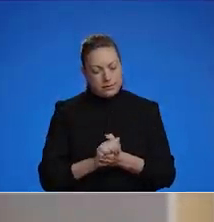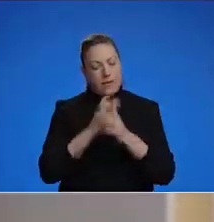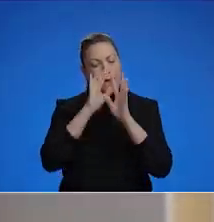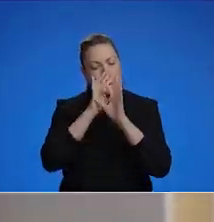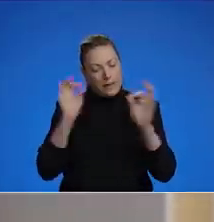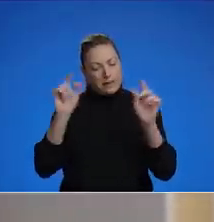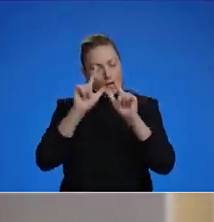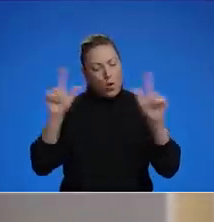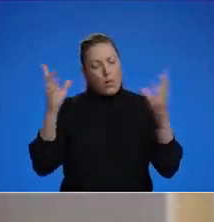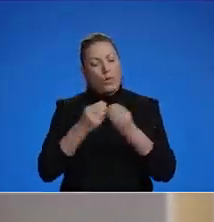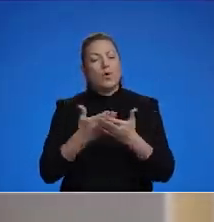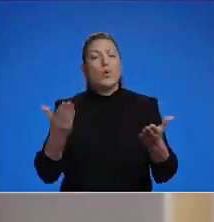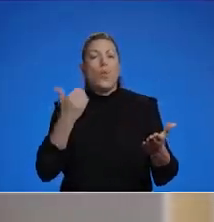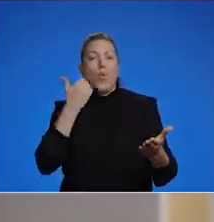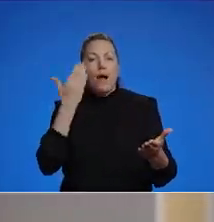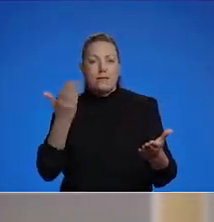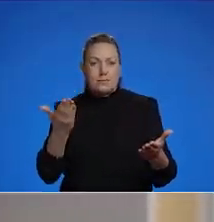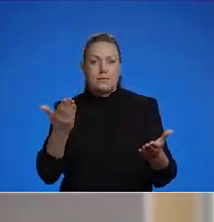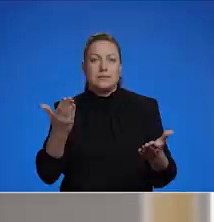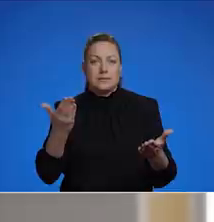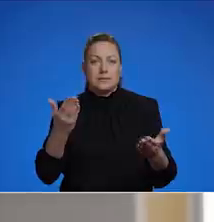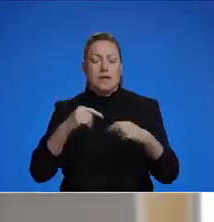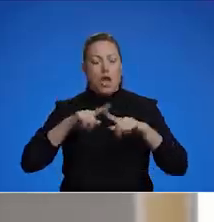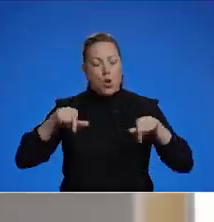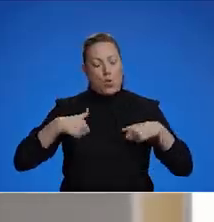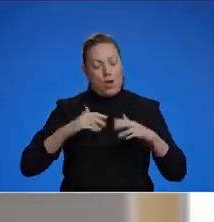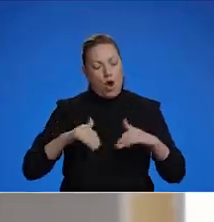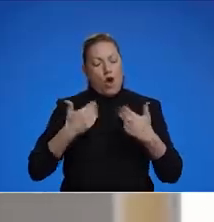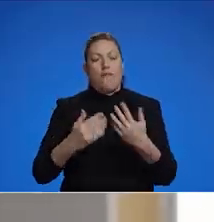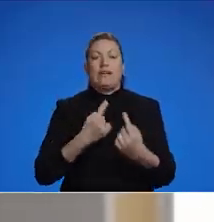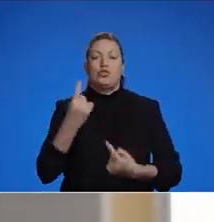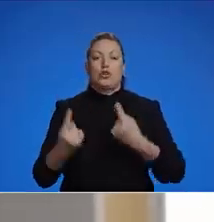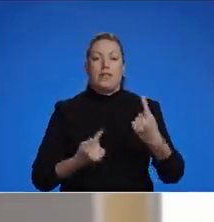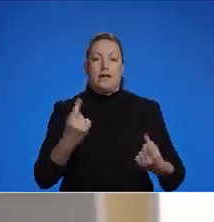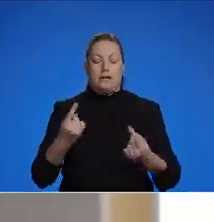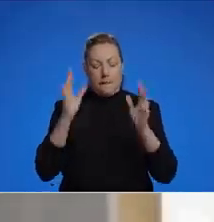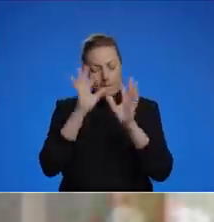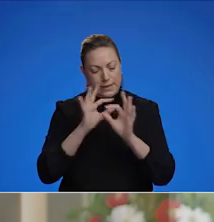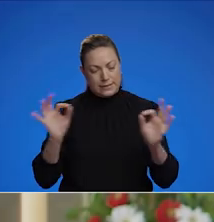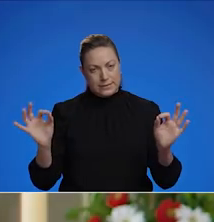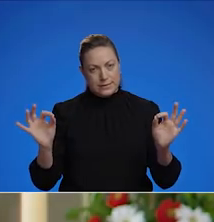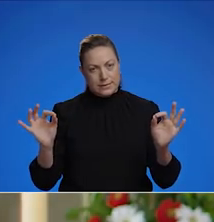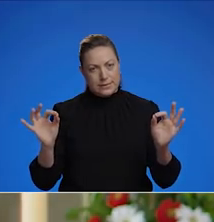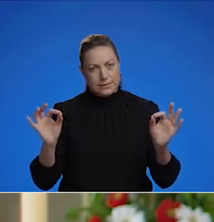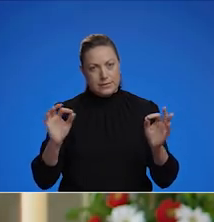Lord be with you always. And with your spirit. Let us offer each other a sign of peace.